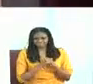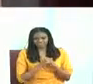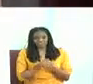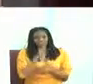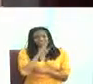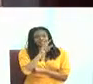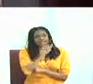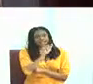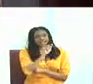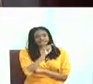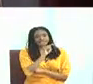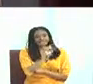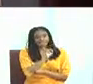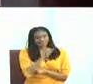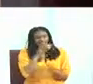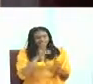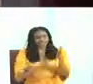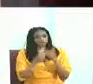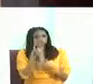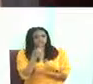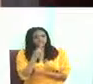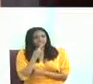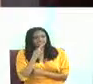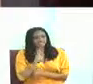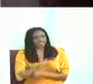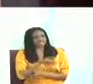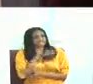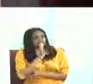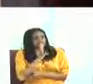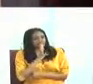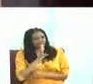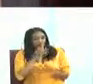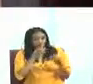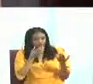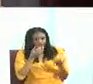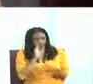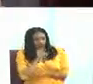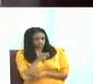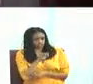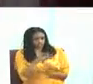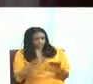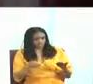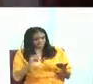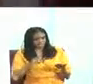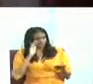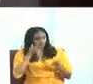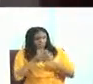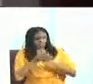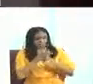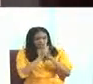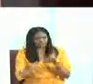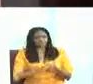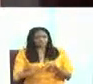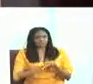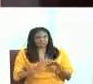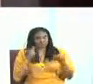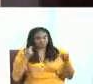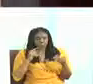Titus chapter 2, it says, but speak thou the things which become sound doctrine.